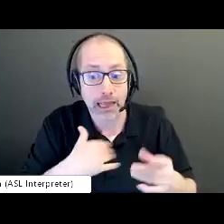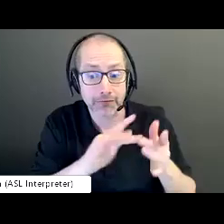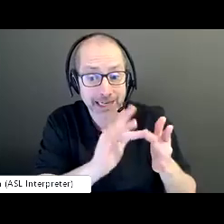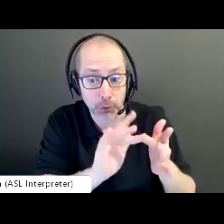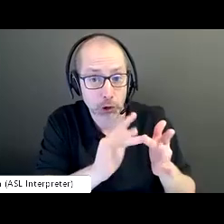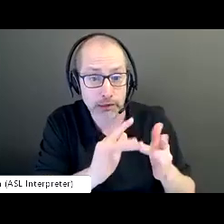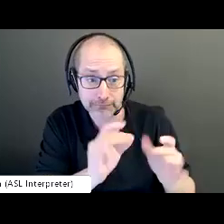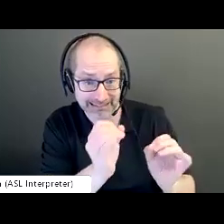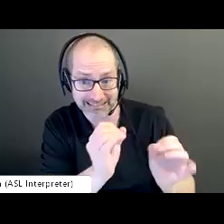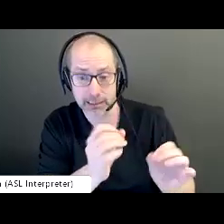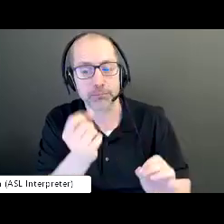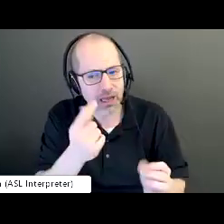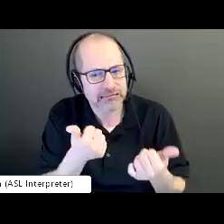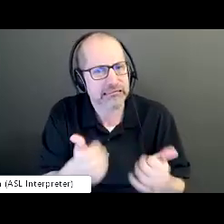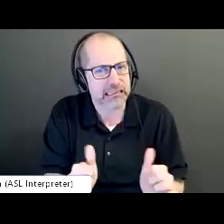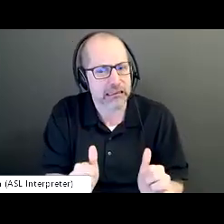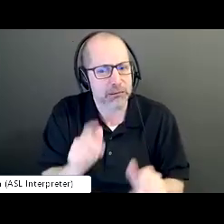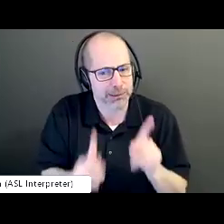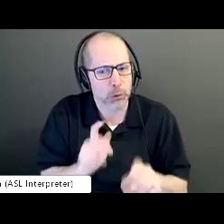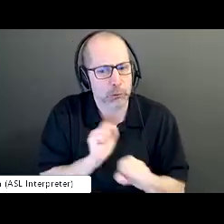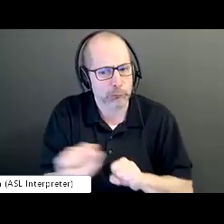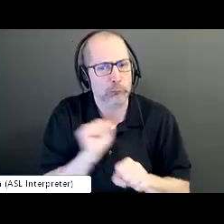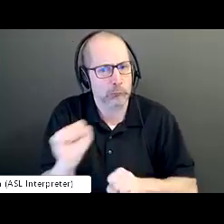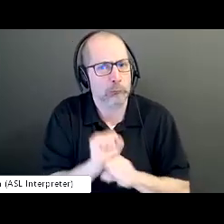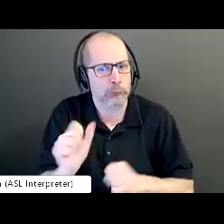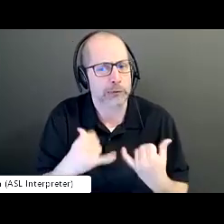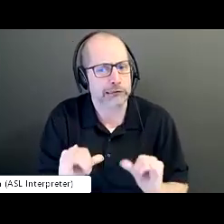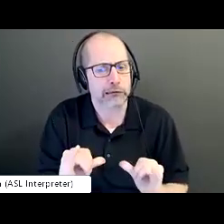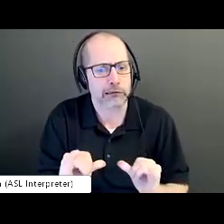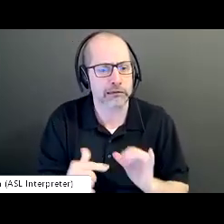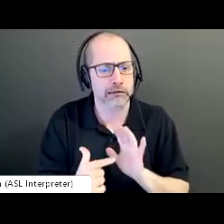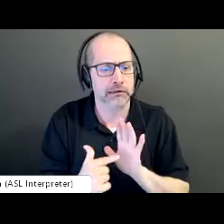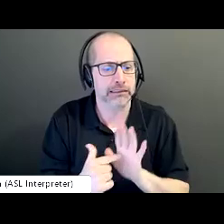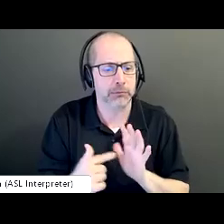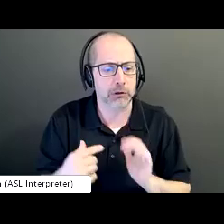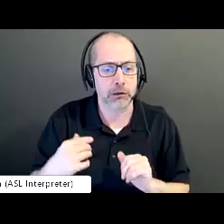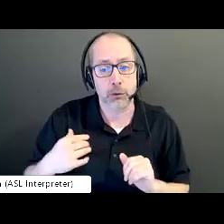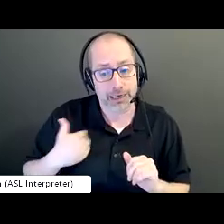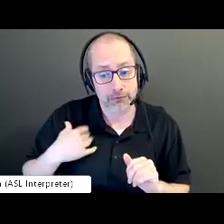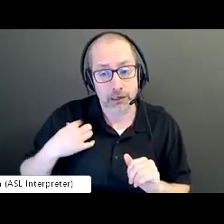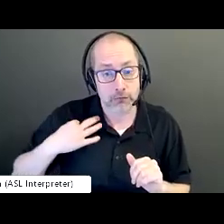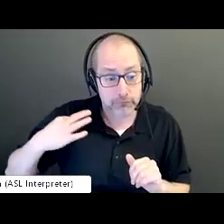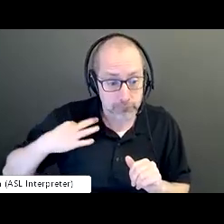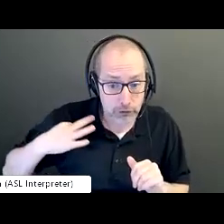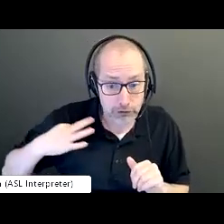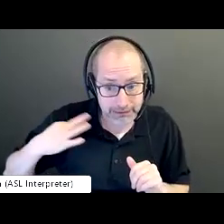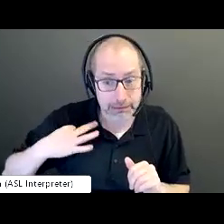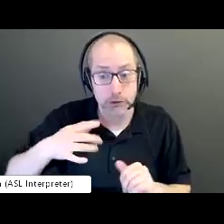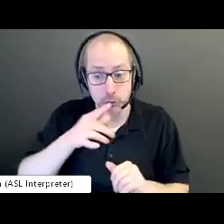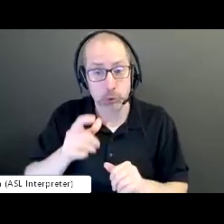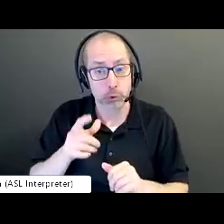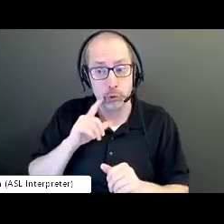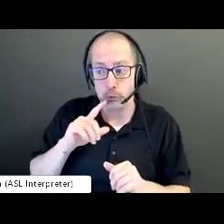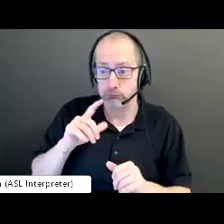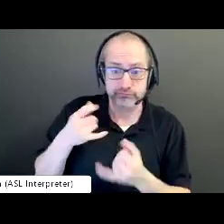these places. And so we have the volunteers who do this work in their own way. And so I